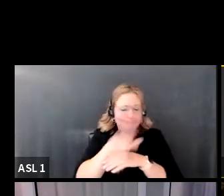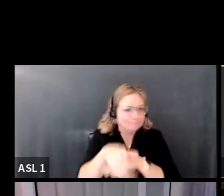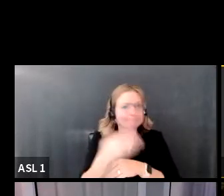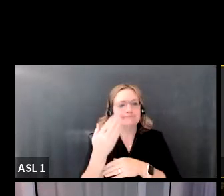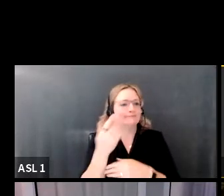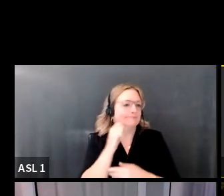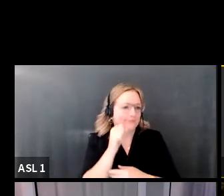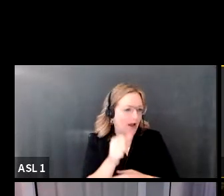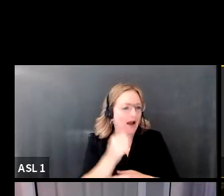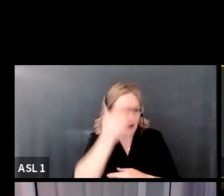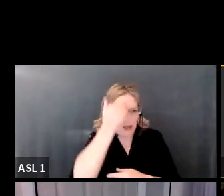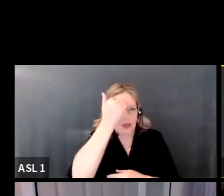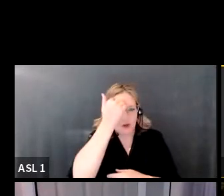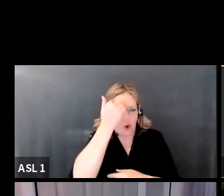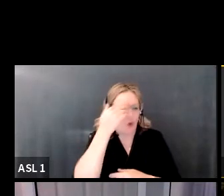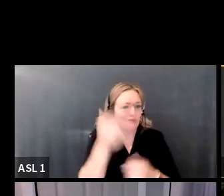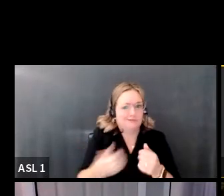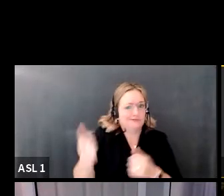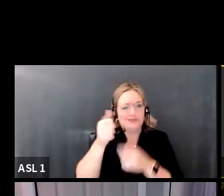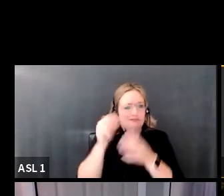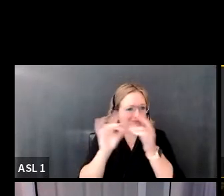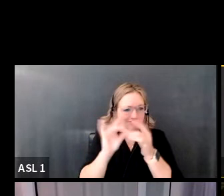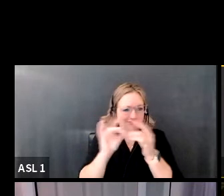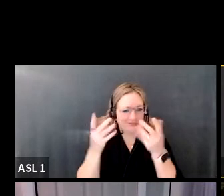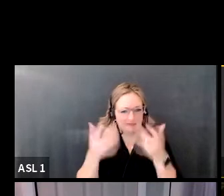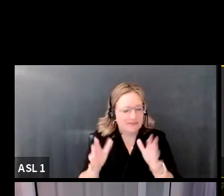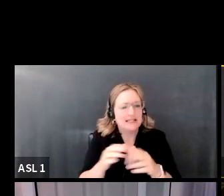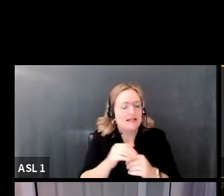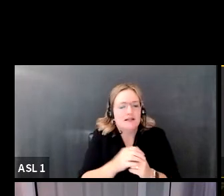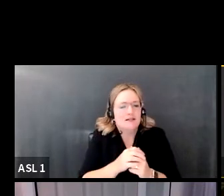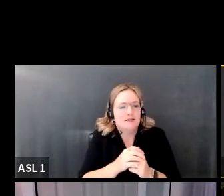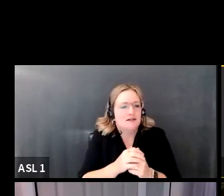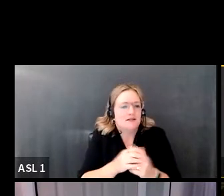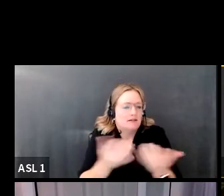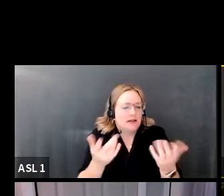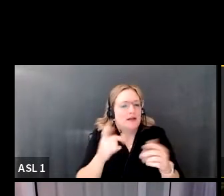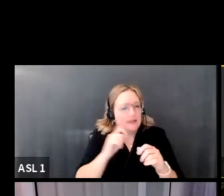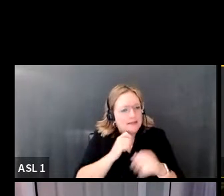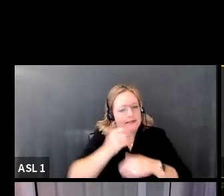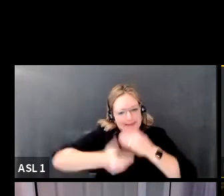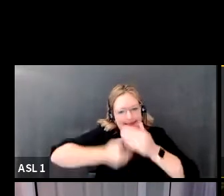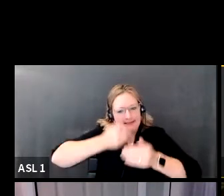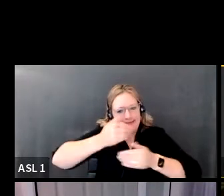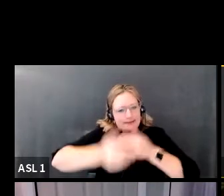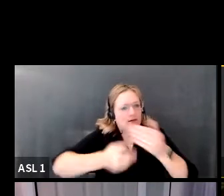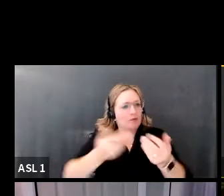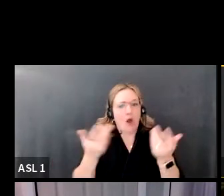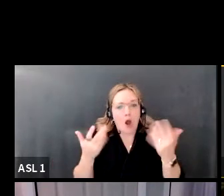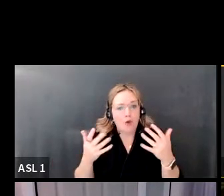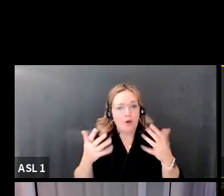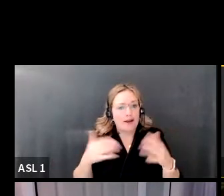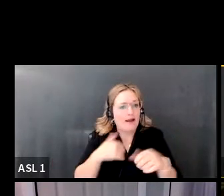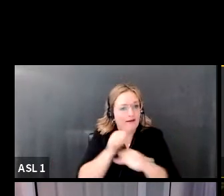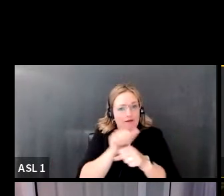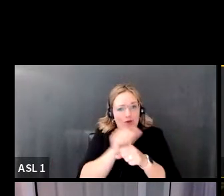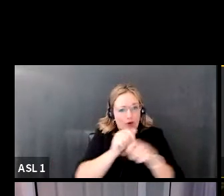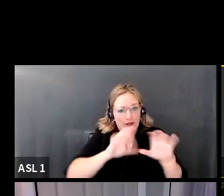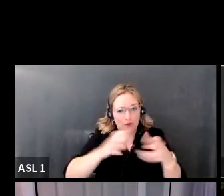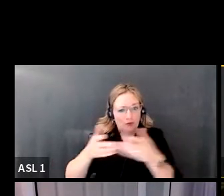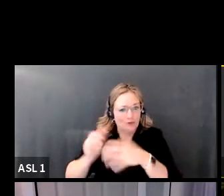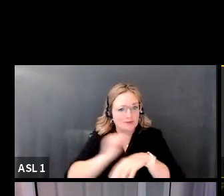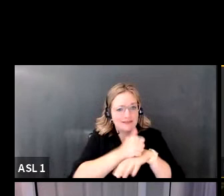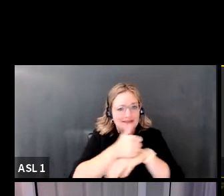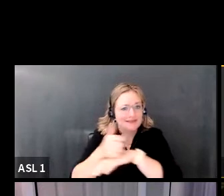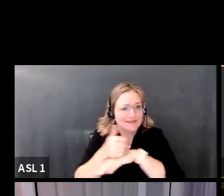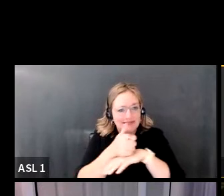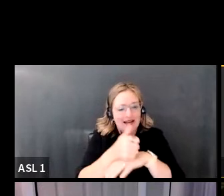chief has said that and others have said that as well it's not overnight that it happens there has been working groups established and again to member suede's question i